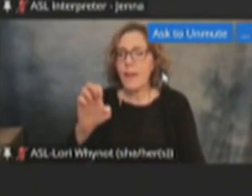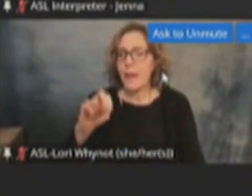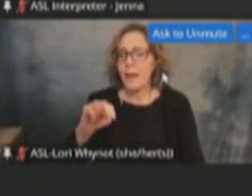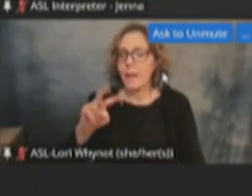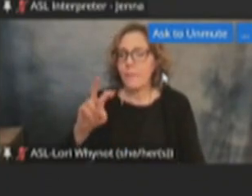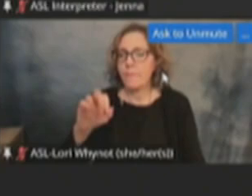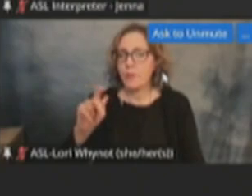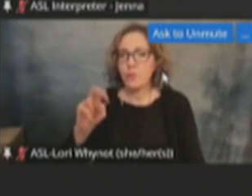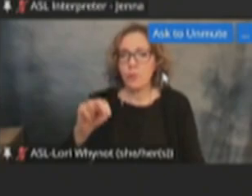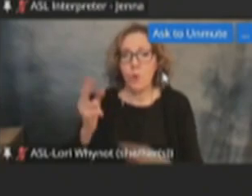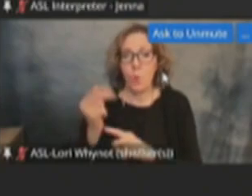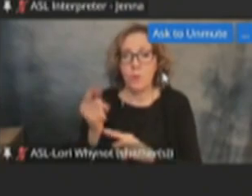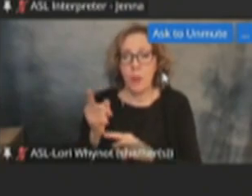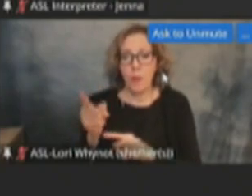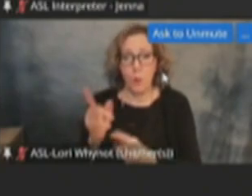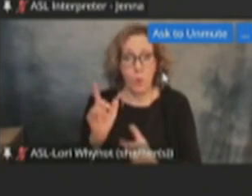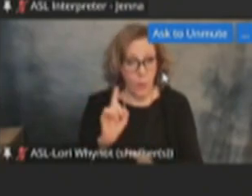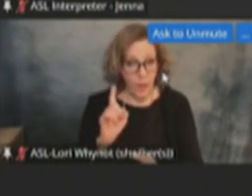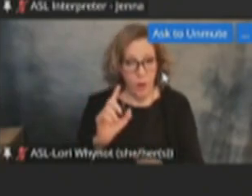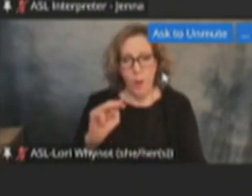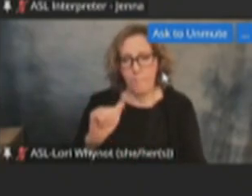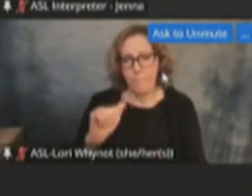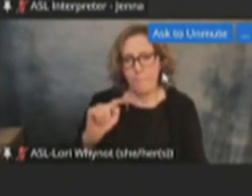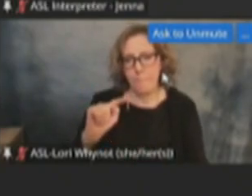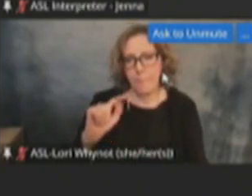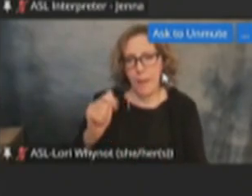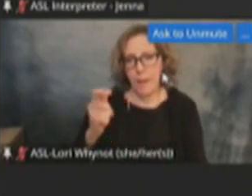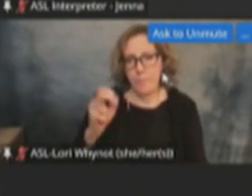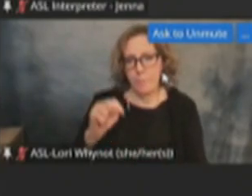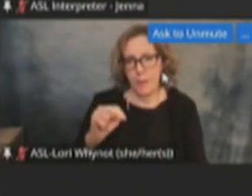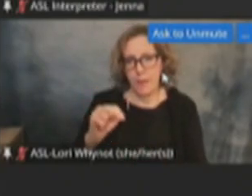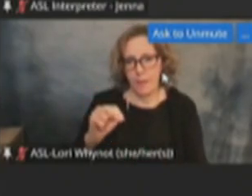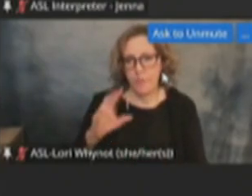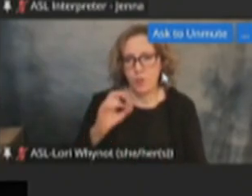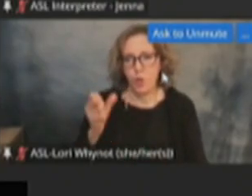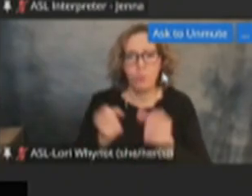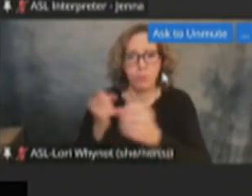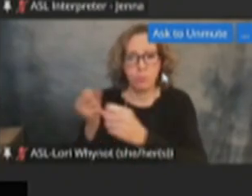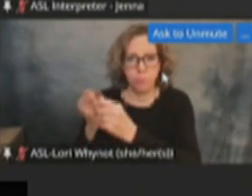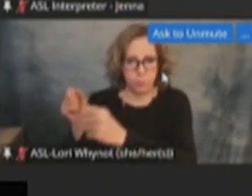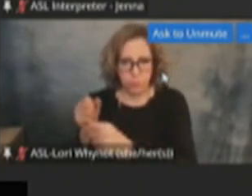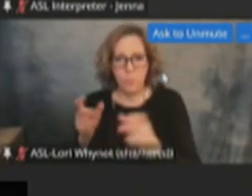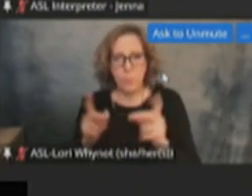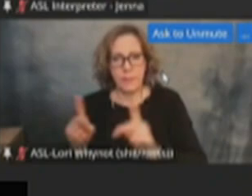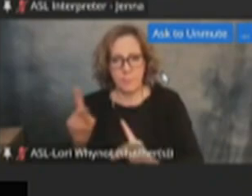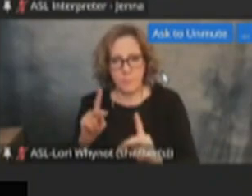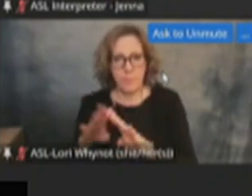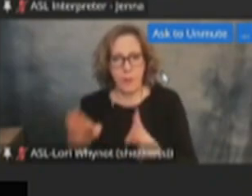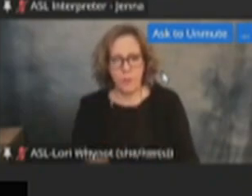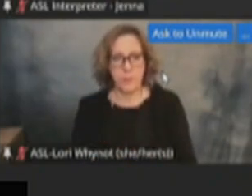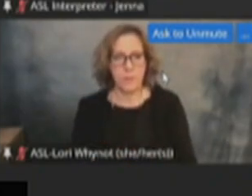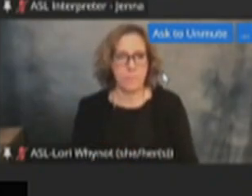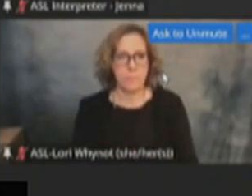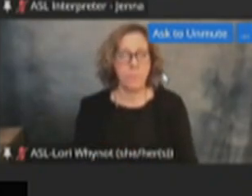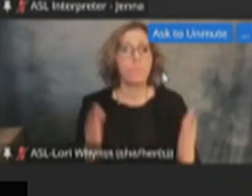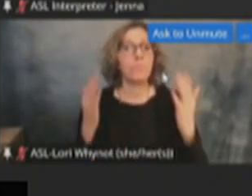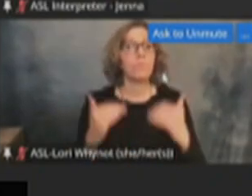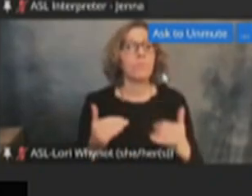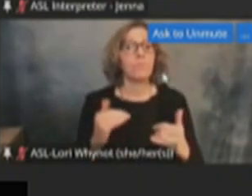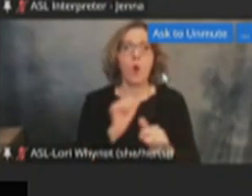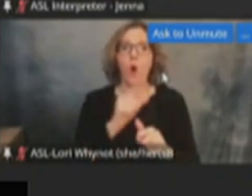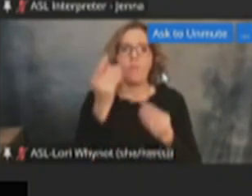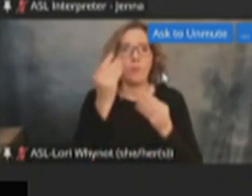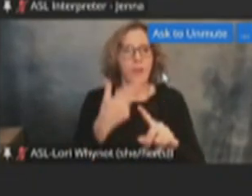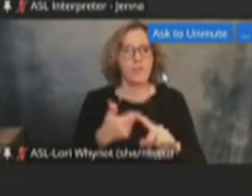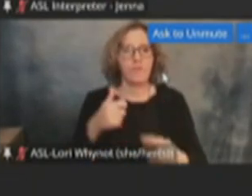I'll go through my slides, and then if people have questions, I'll take them at the end. So then, just to reiterate all the information that we got from PJ, a